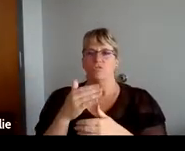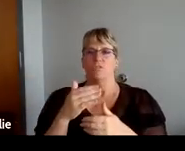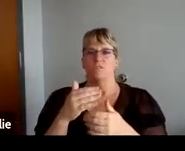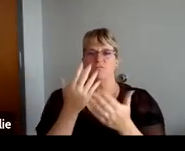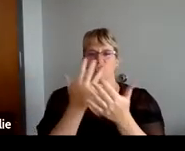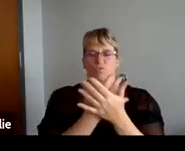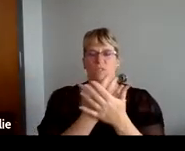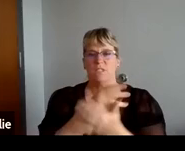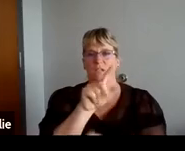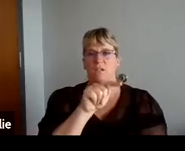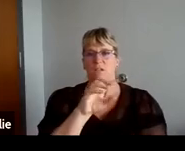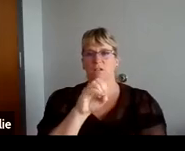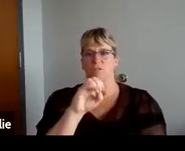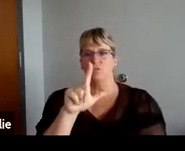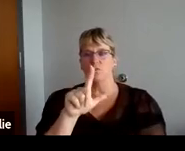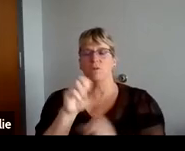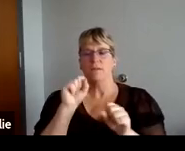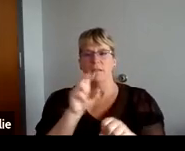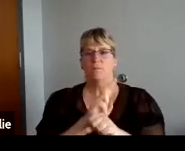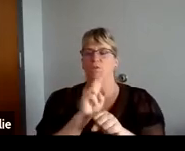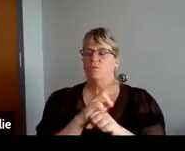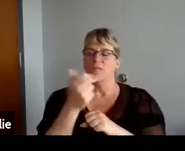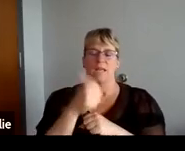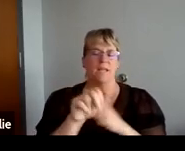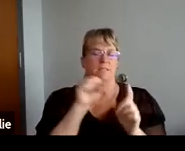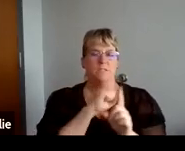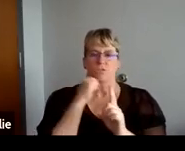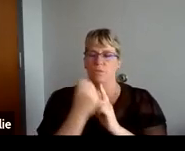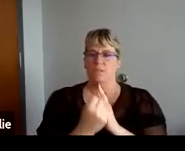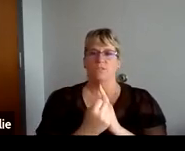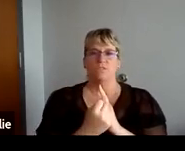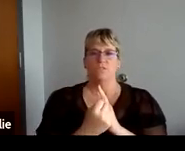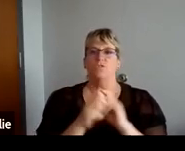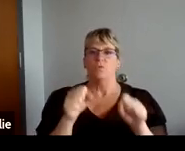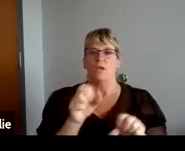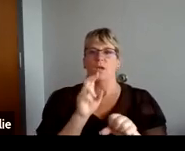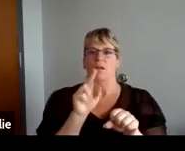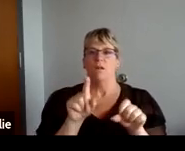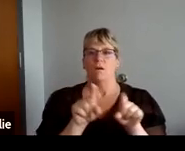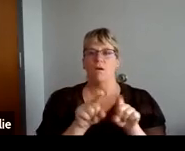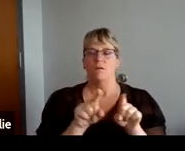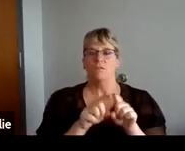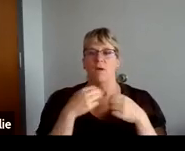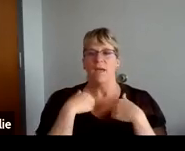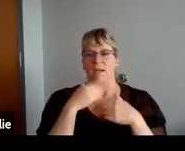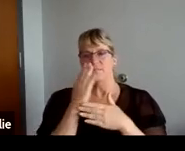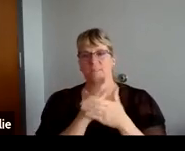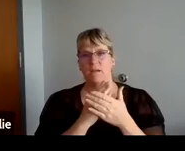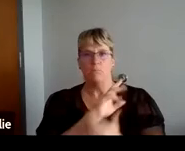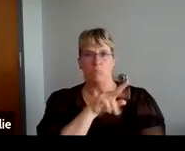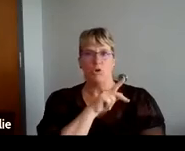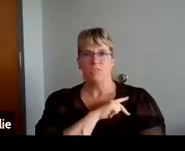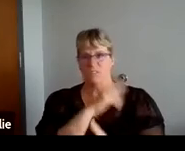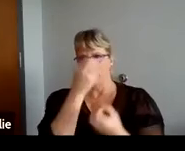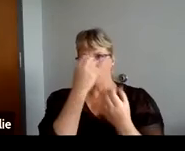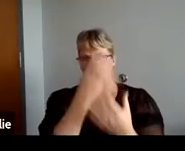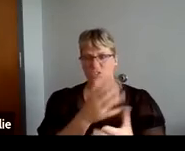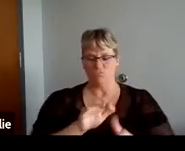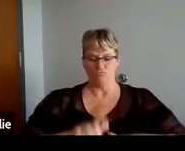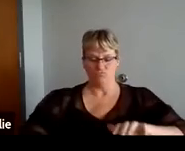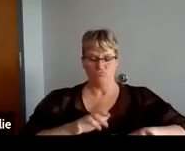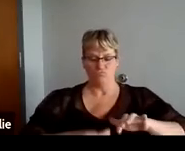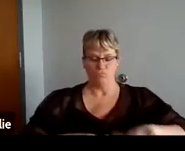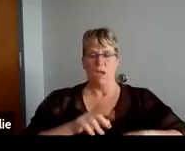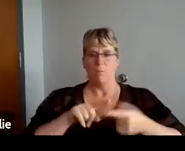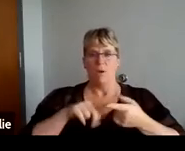tool that can be used in any setting whatsoever. And you can also put some, personalized information about